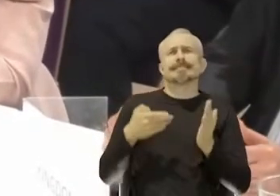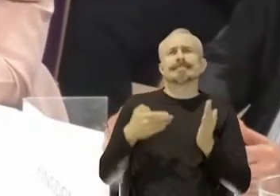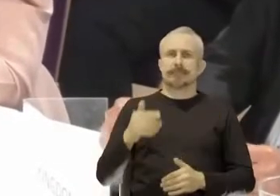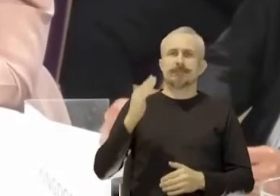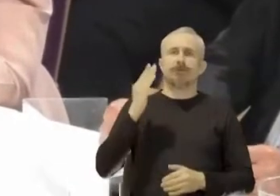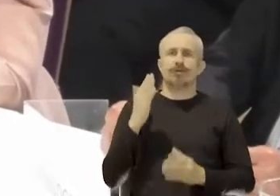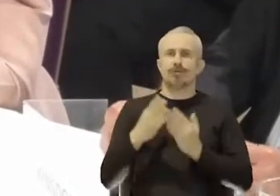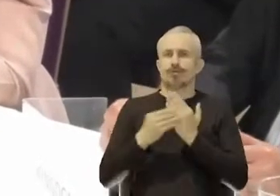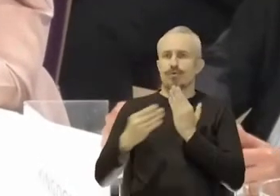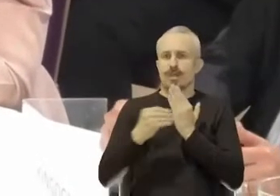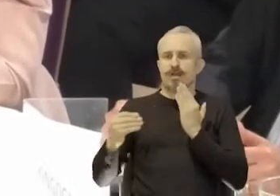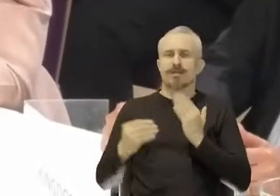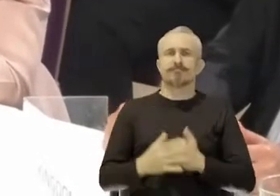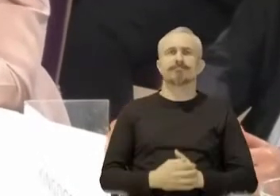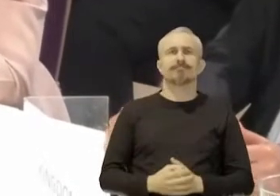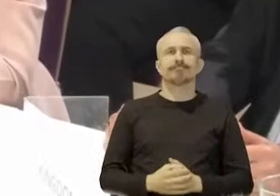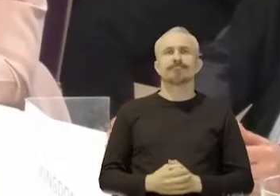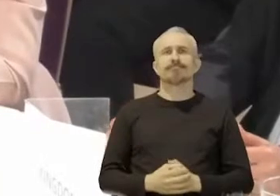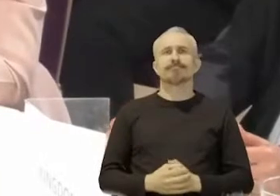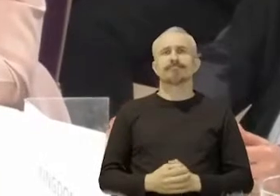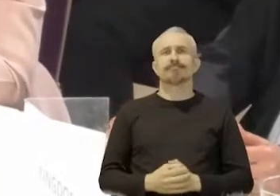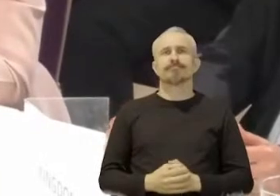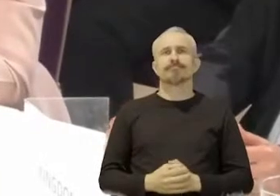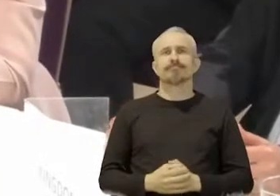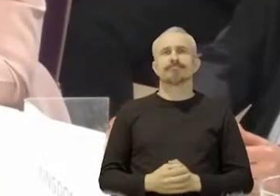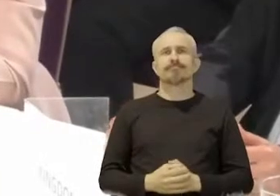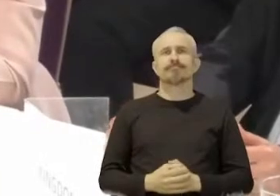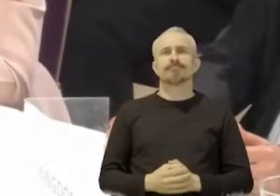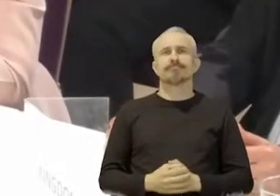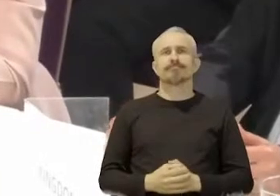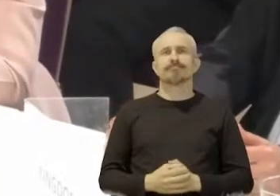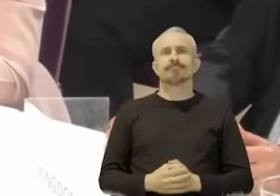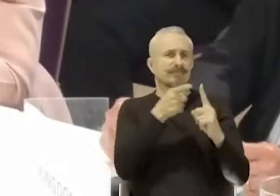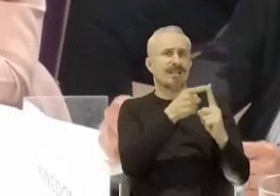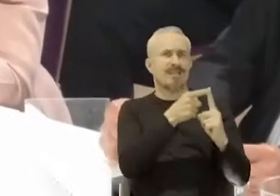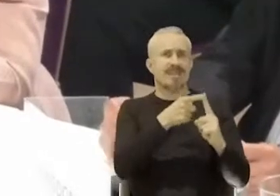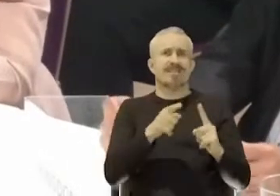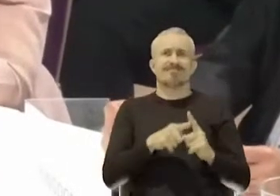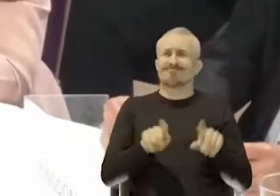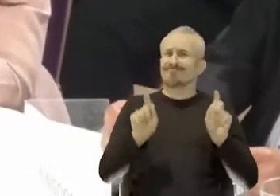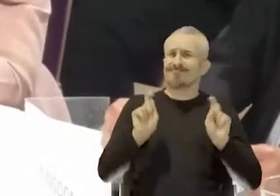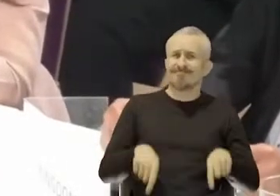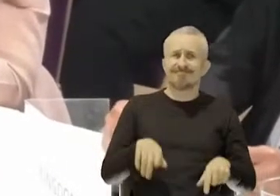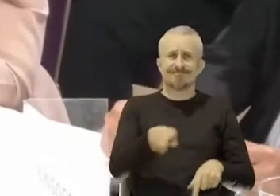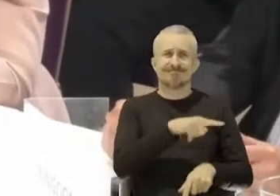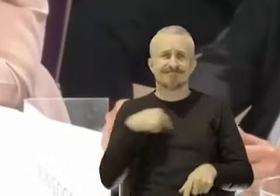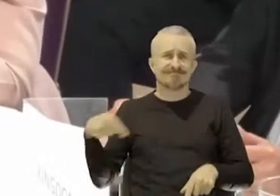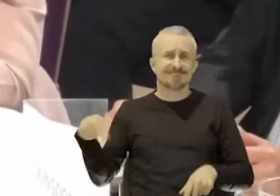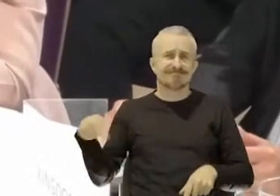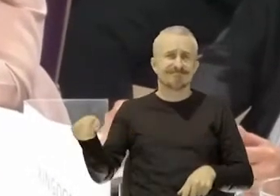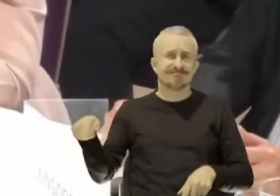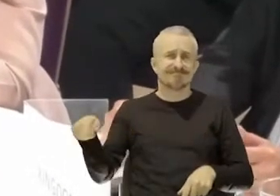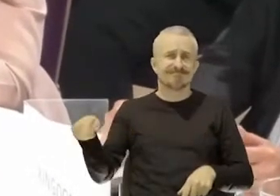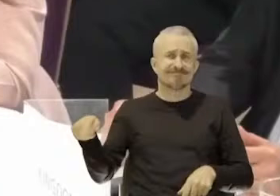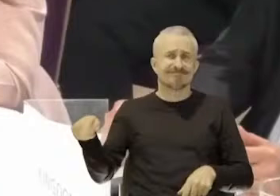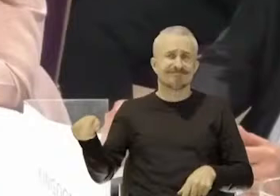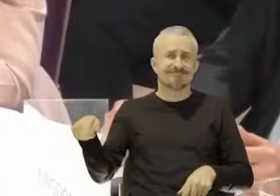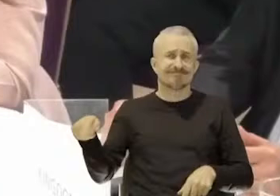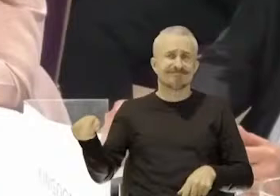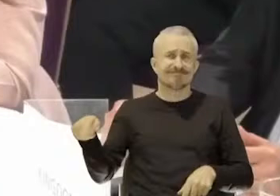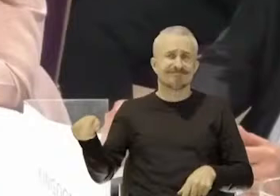$30,000. That's critical because we want to provide shelter to more and more